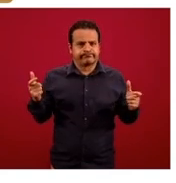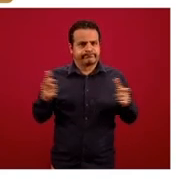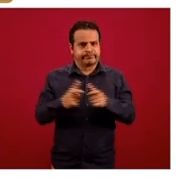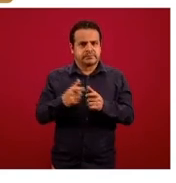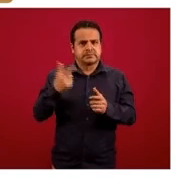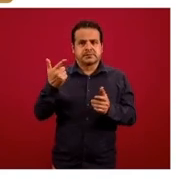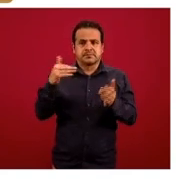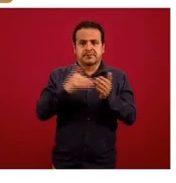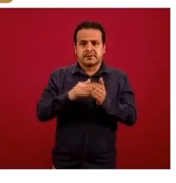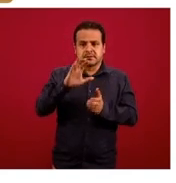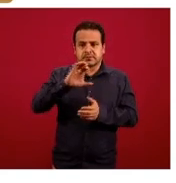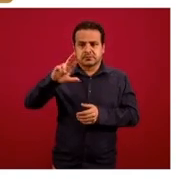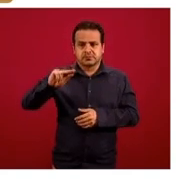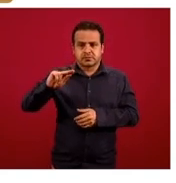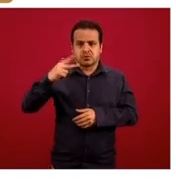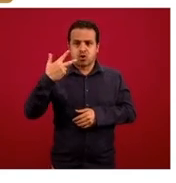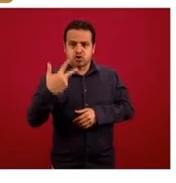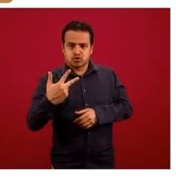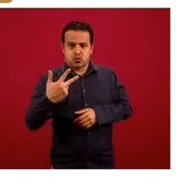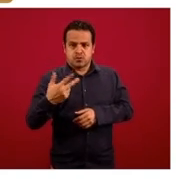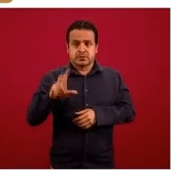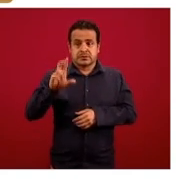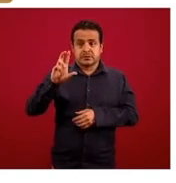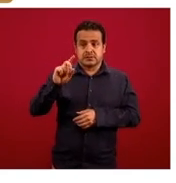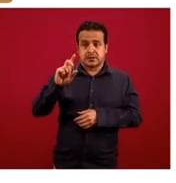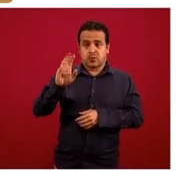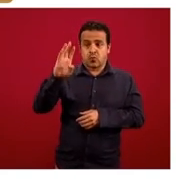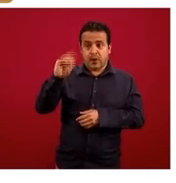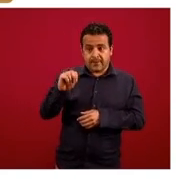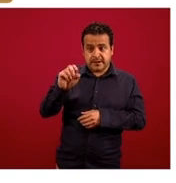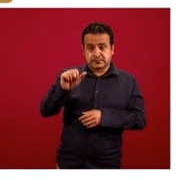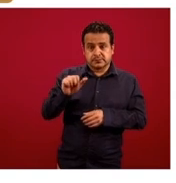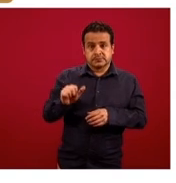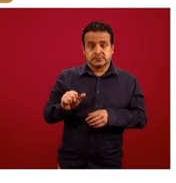We're currently under study and we are waiting for the results to come out.